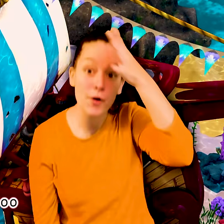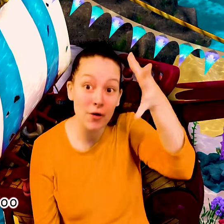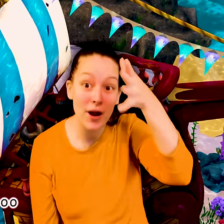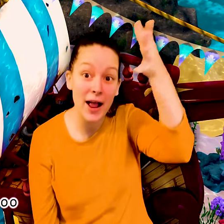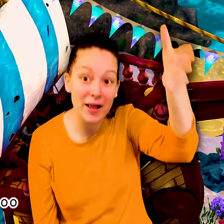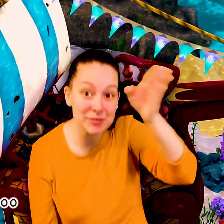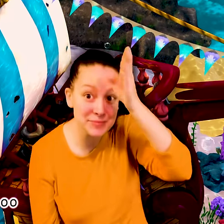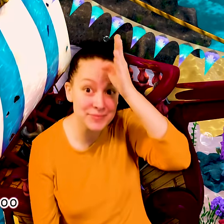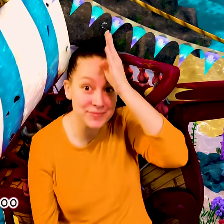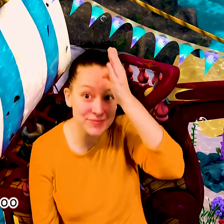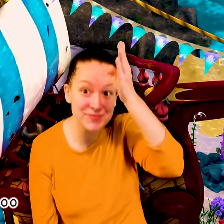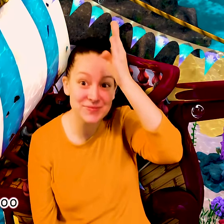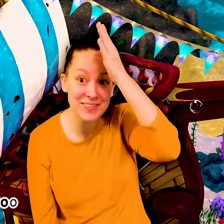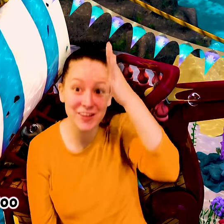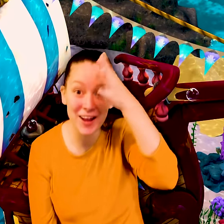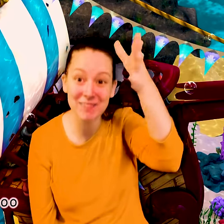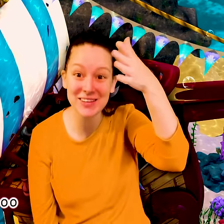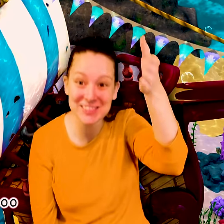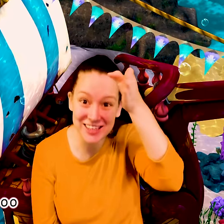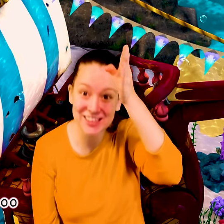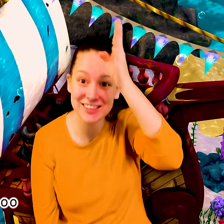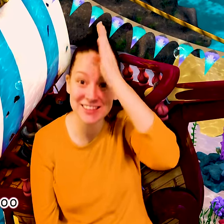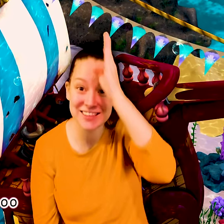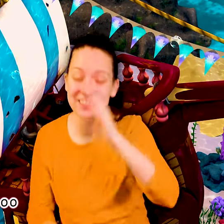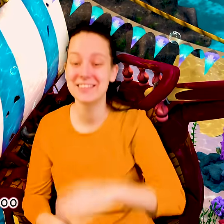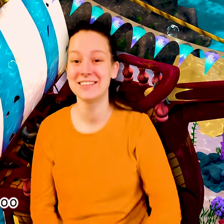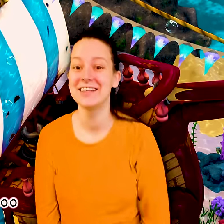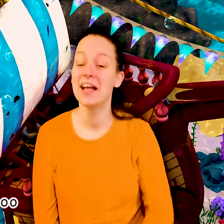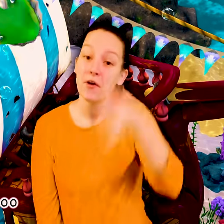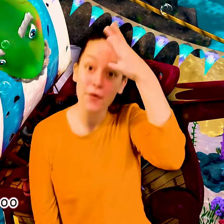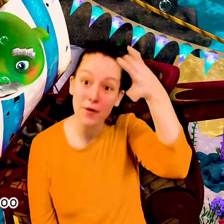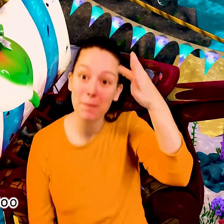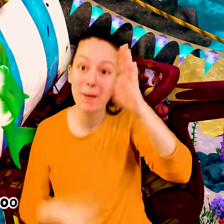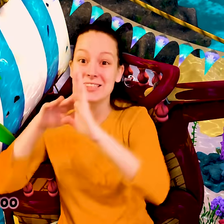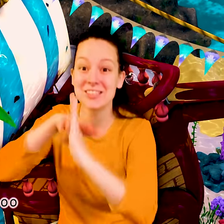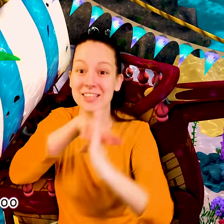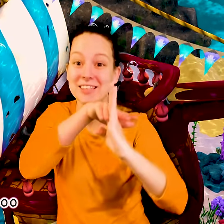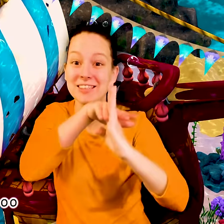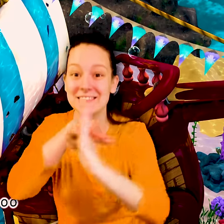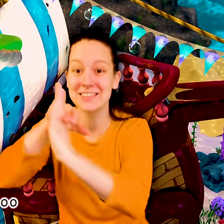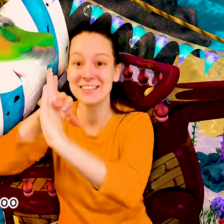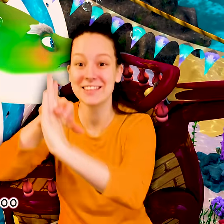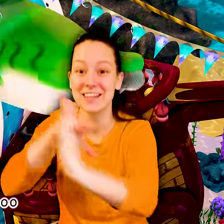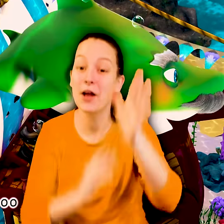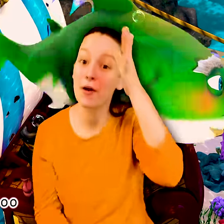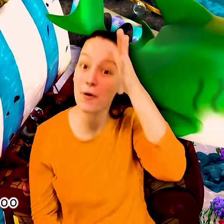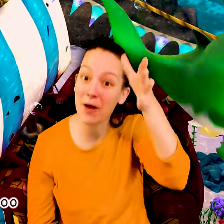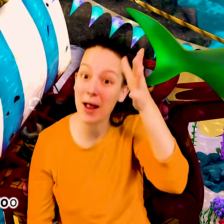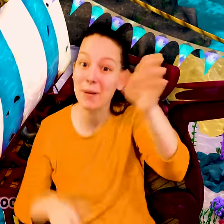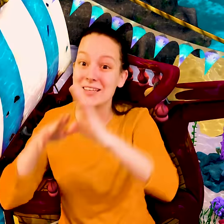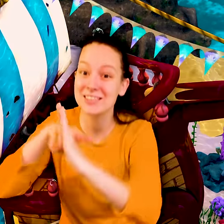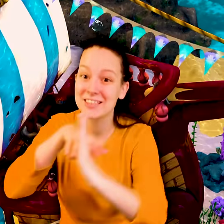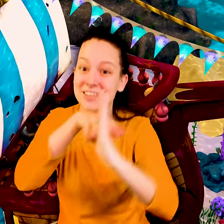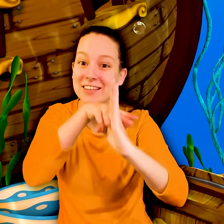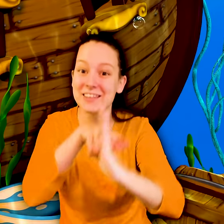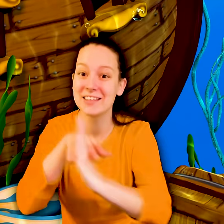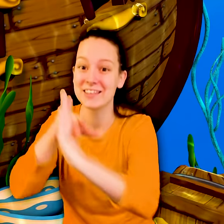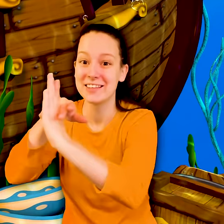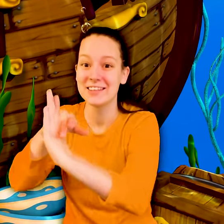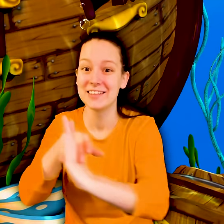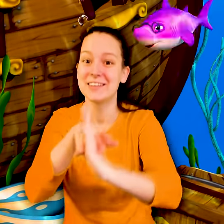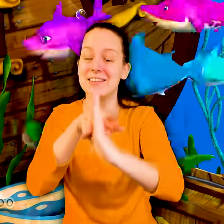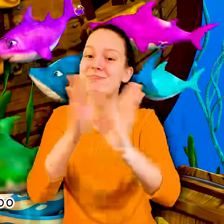grandpa shark doo doo doo doo doo grandpa shark doo doo doo doo grandpa shark doo doo doo doo grandpa